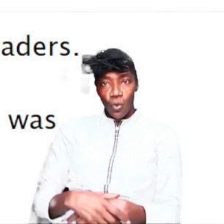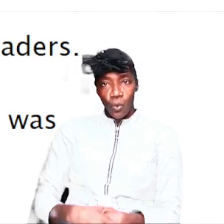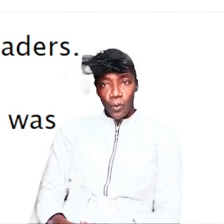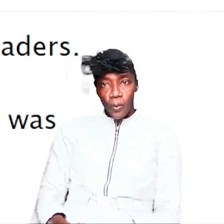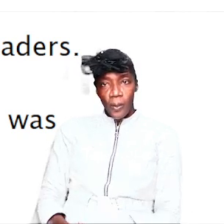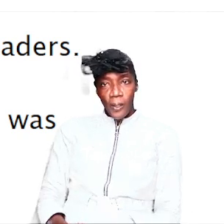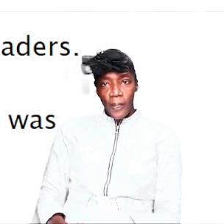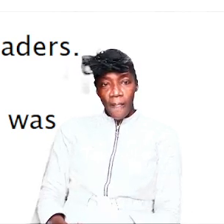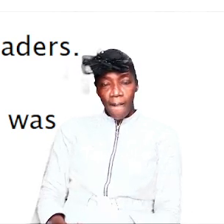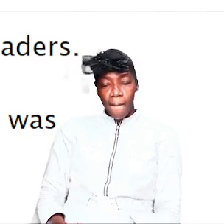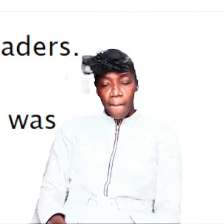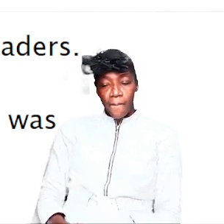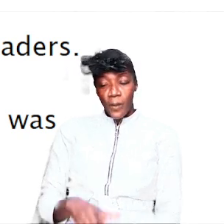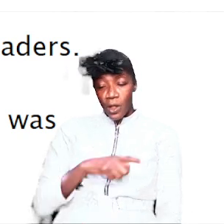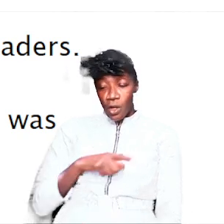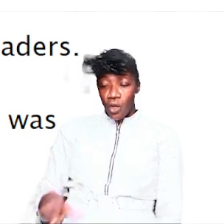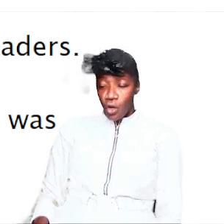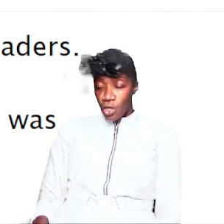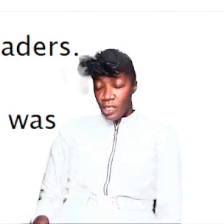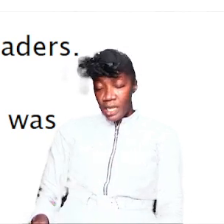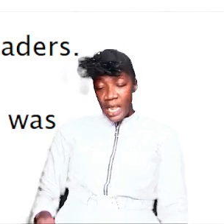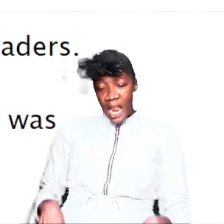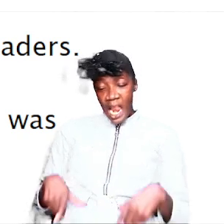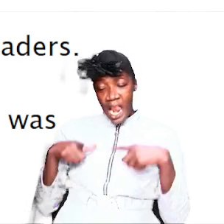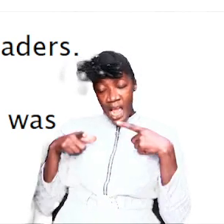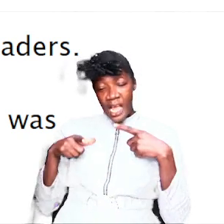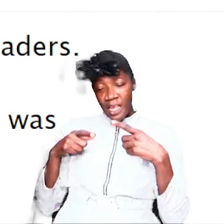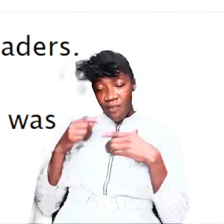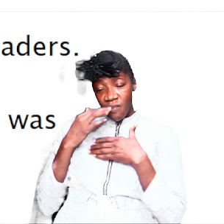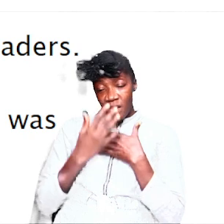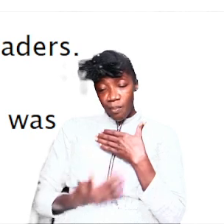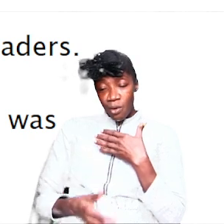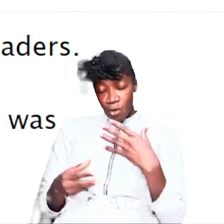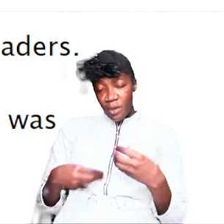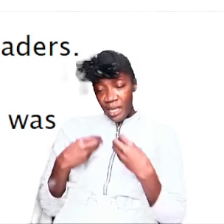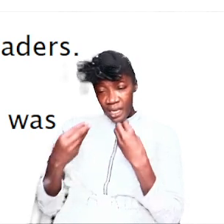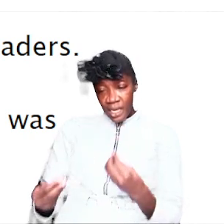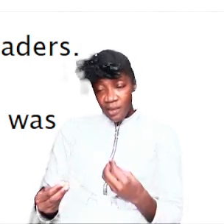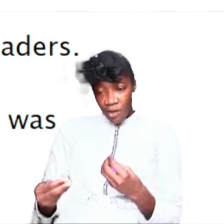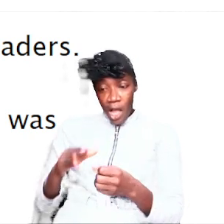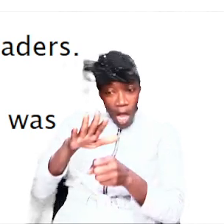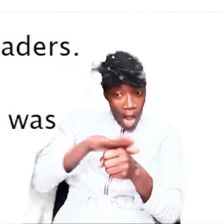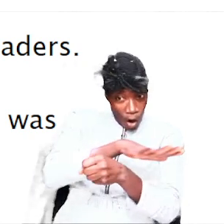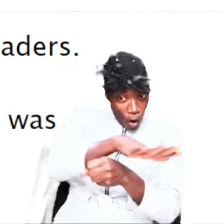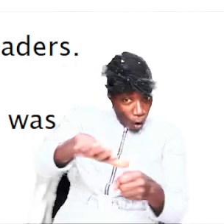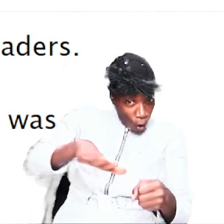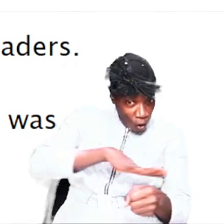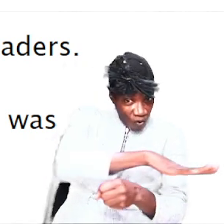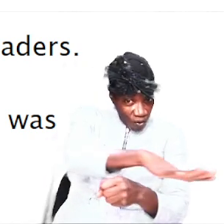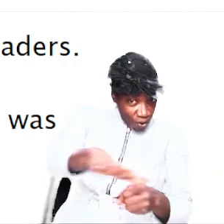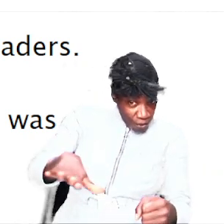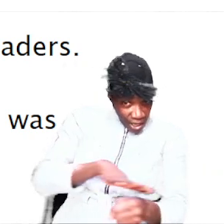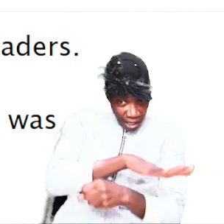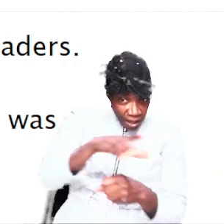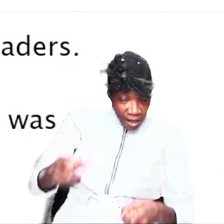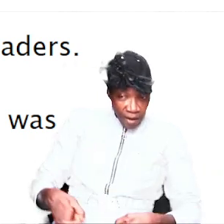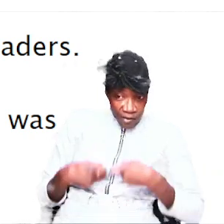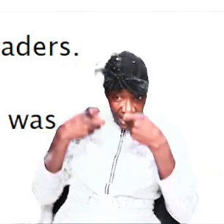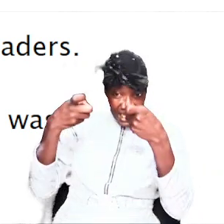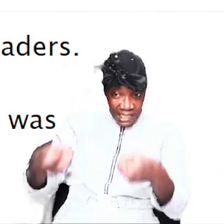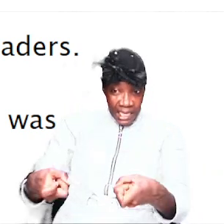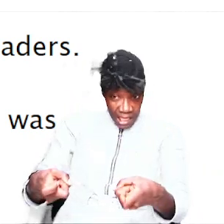The Lord said, the life is in the blood. I have given the blood for an atonement for your sins. You should not eat the